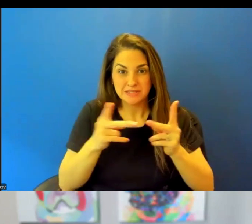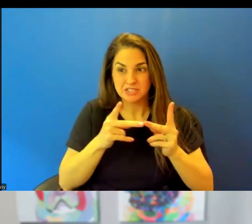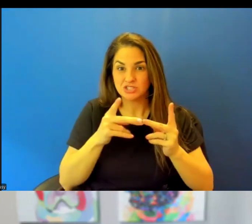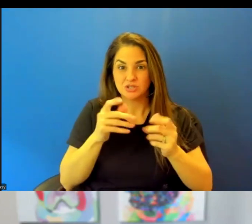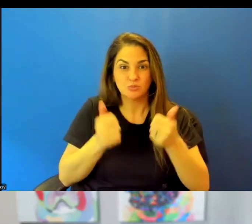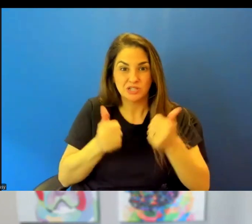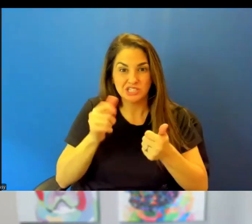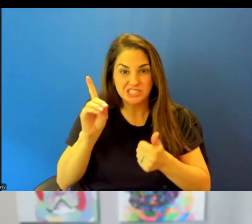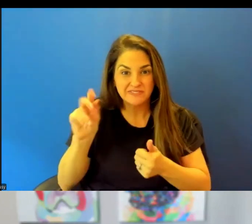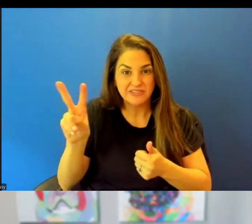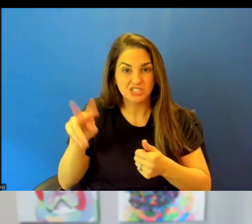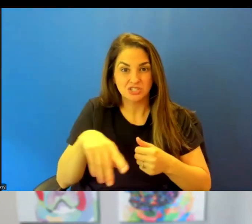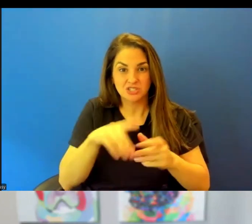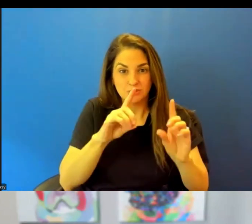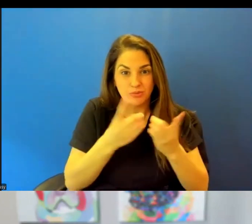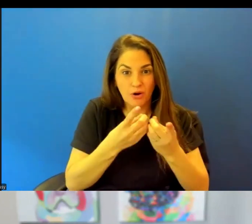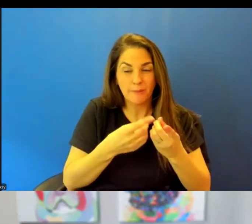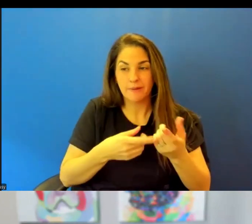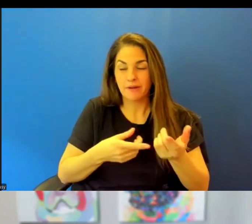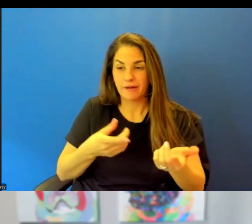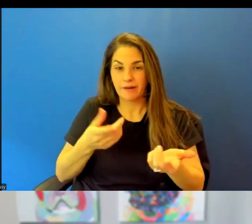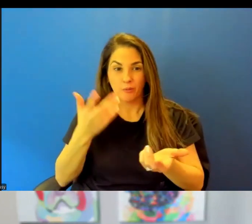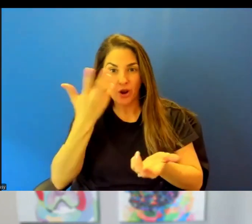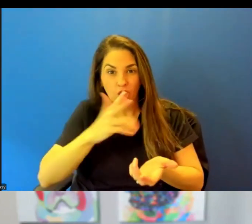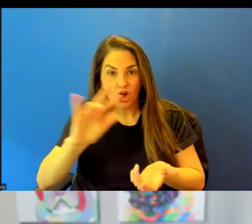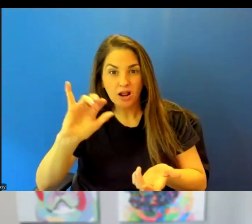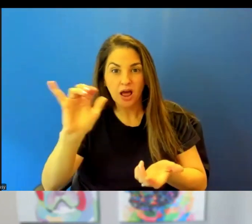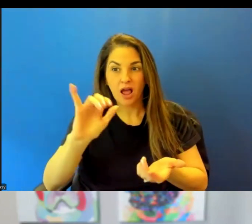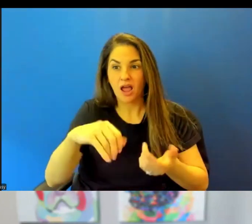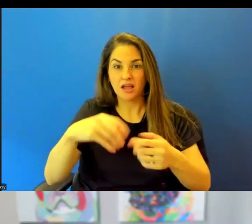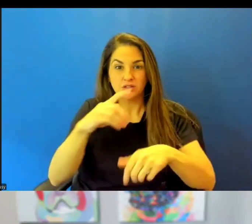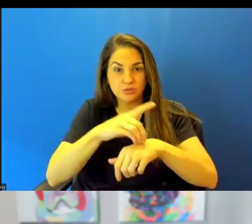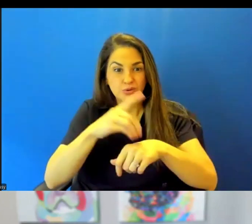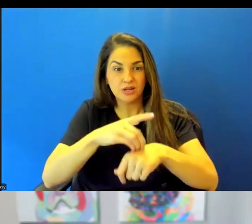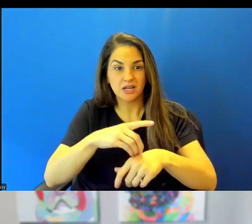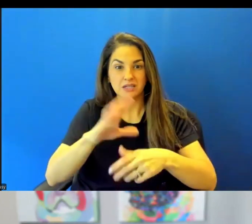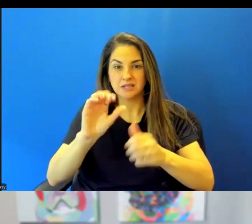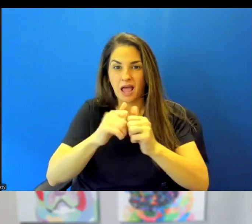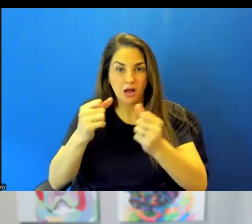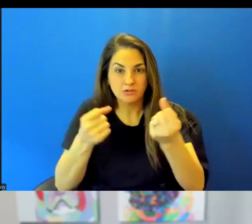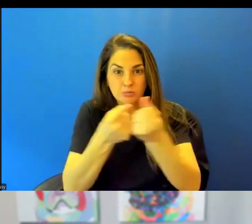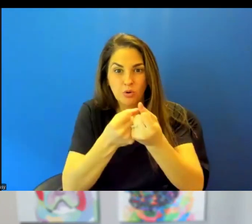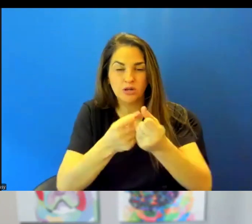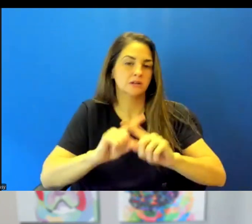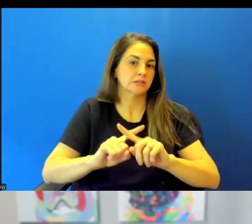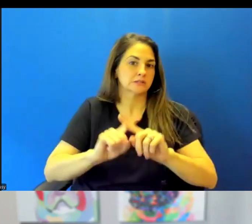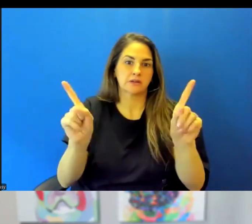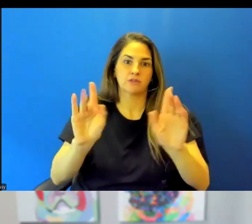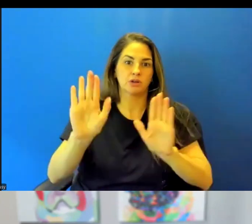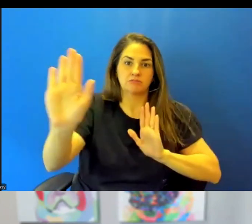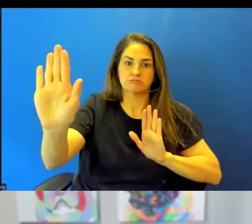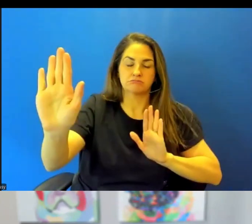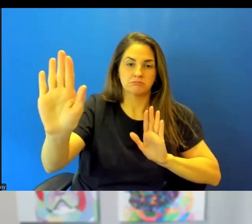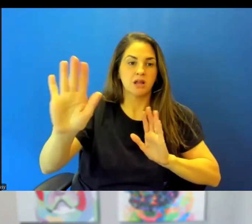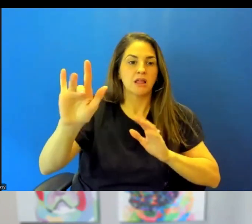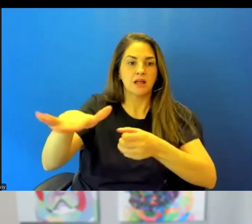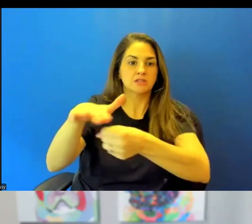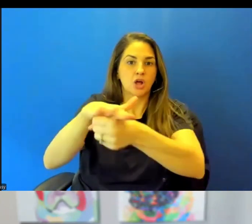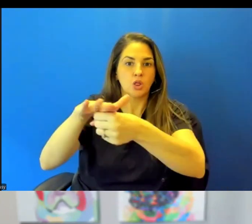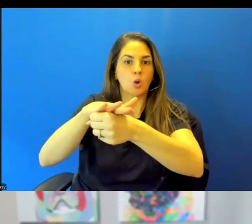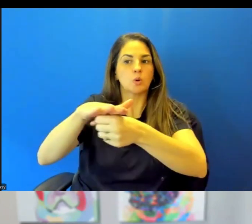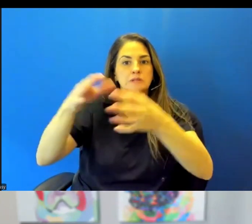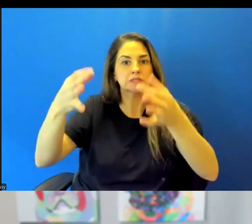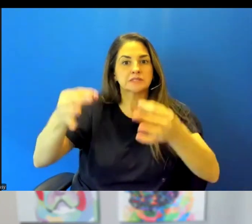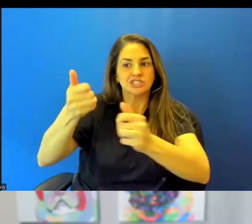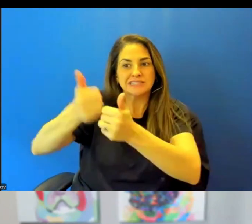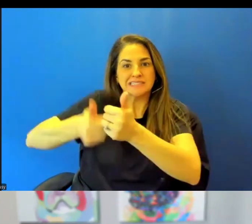college, and how that position is going to be supported is different, and it was a local decision at each